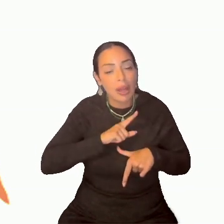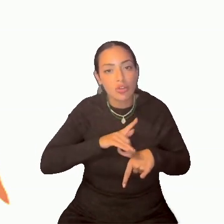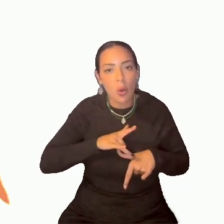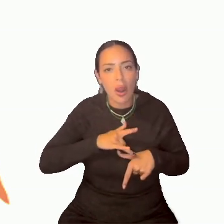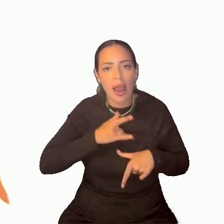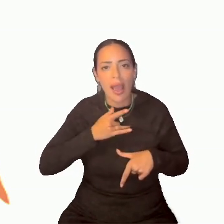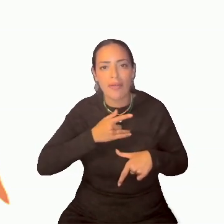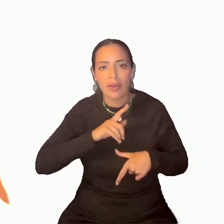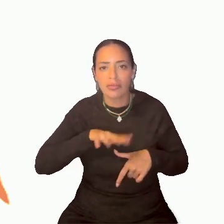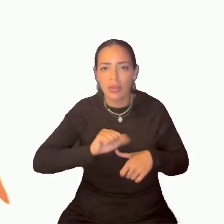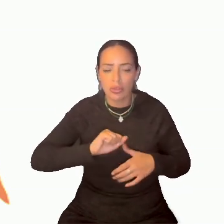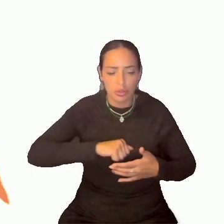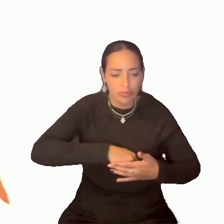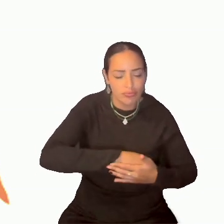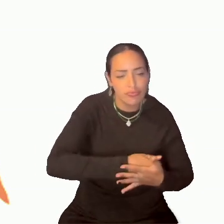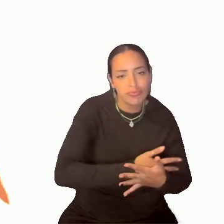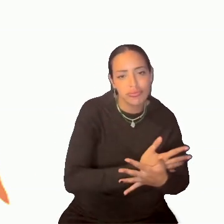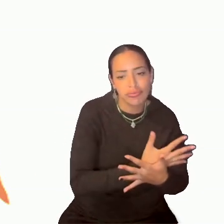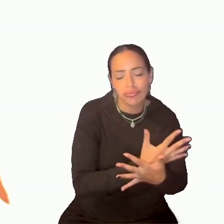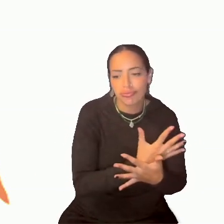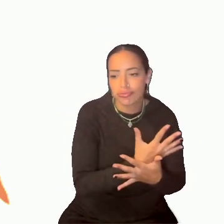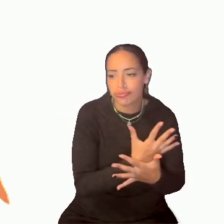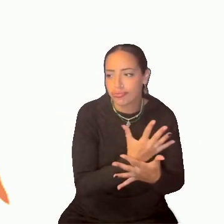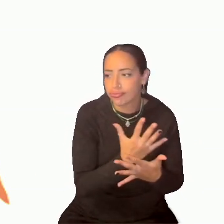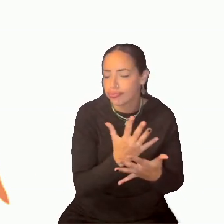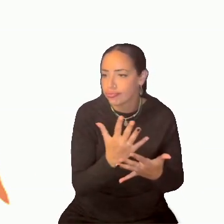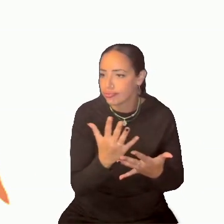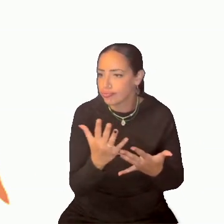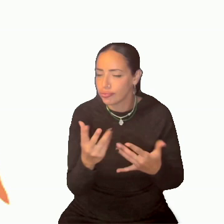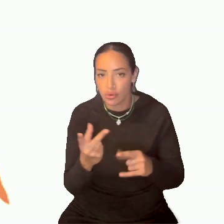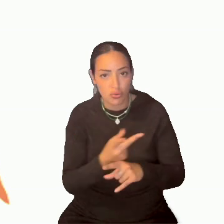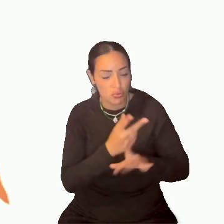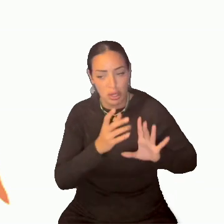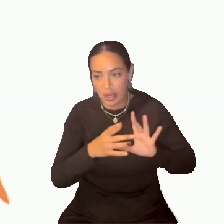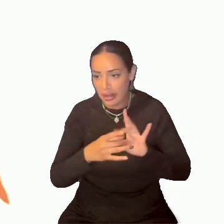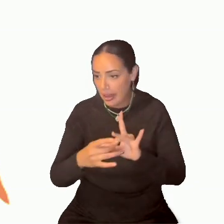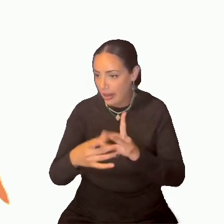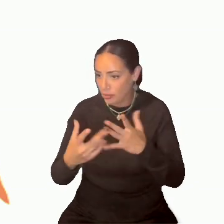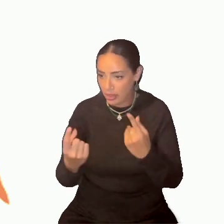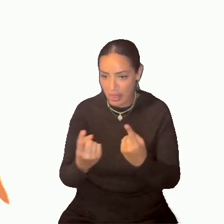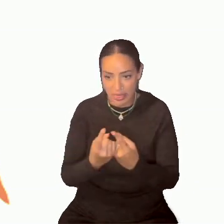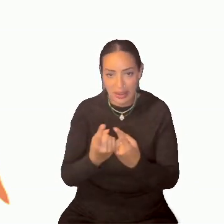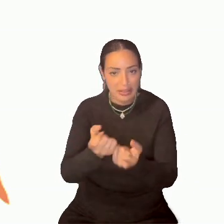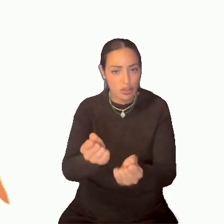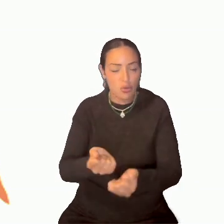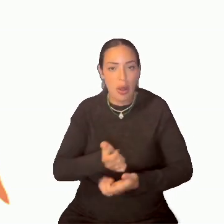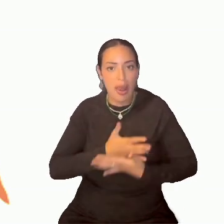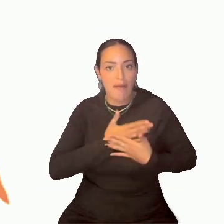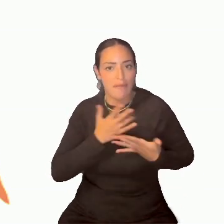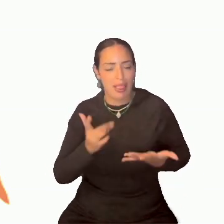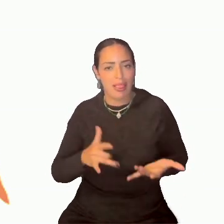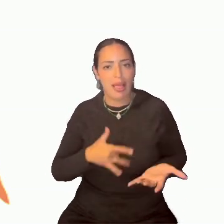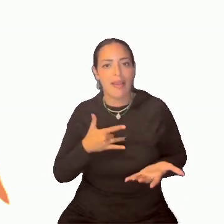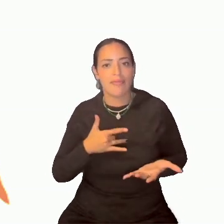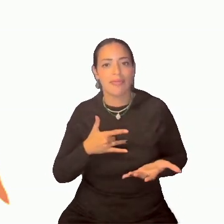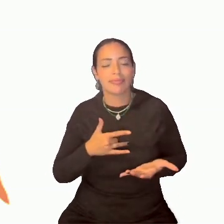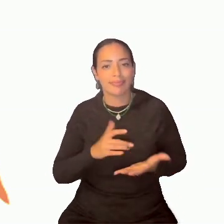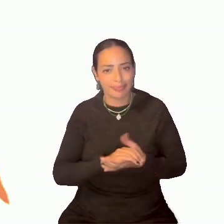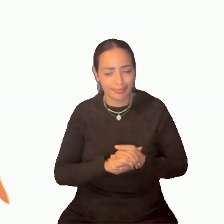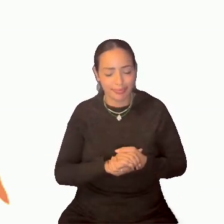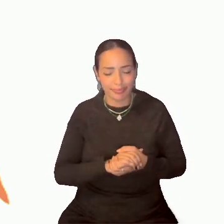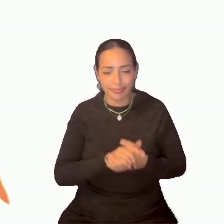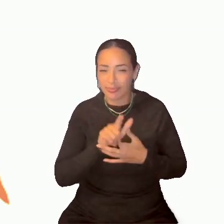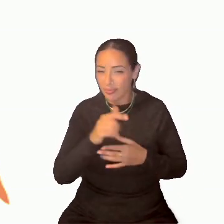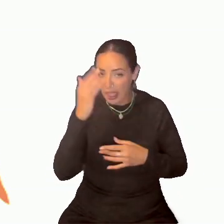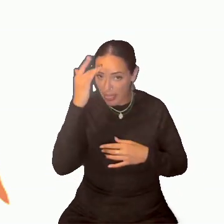more space around the grief as you reconnect with and rediscover things in life which give you joy, pleasure and happiness.